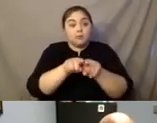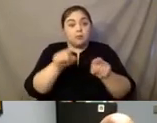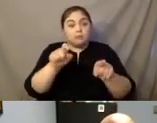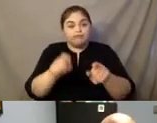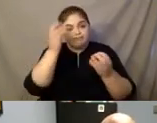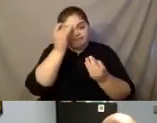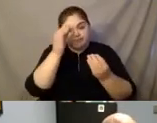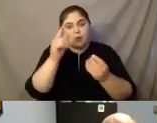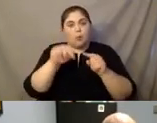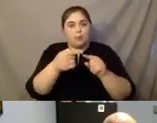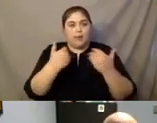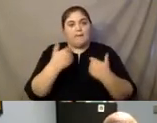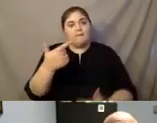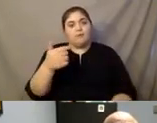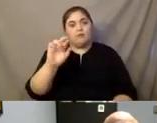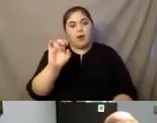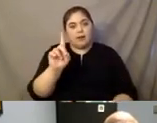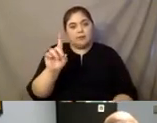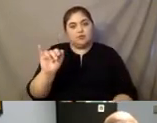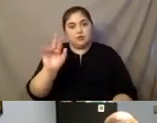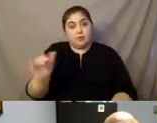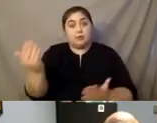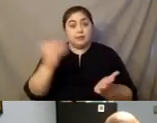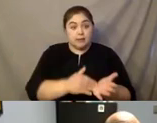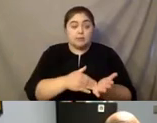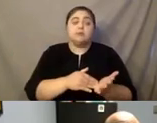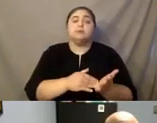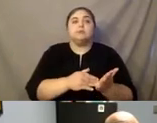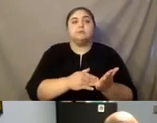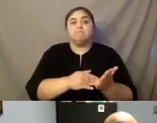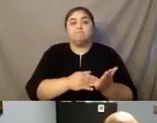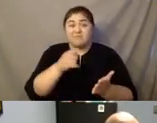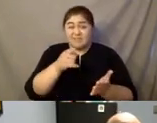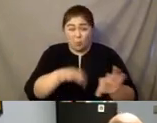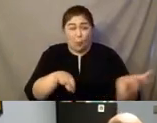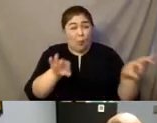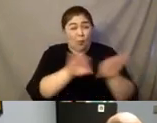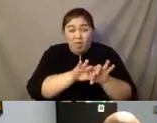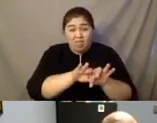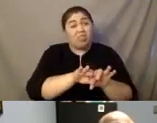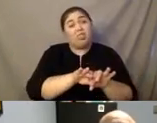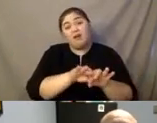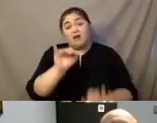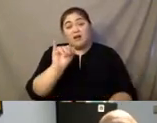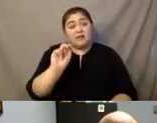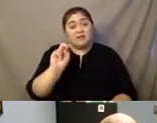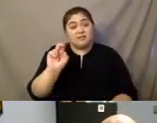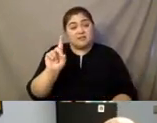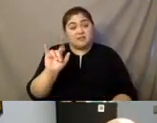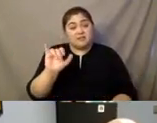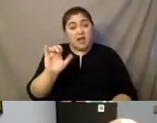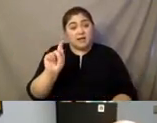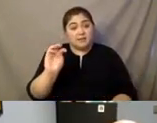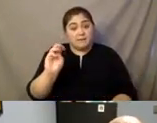grand juries again, is it worth the indictment versus what we might be able